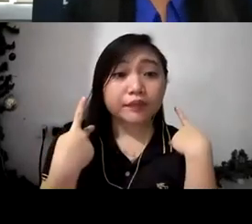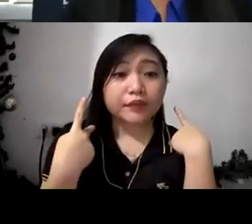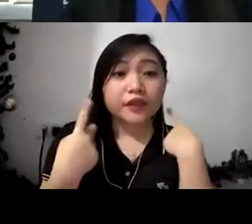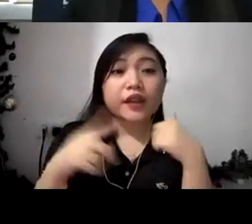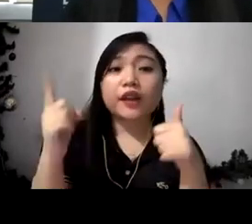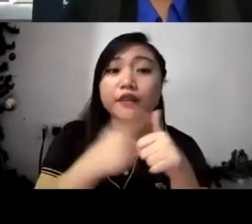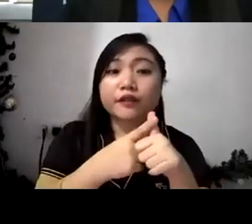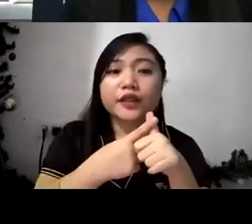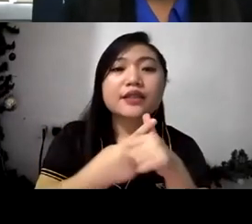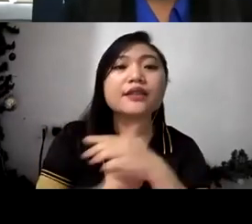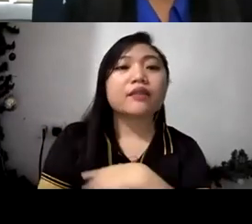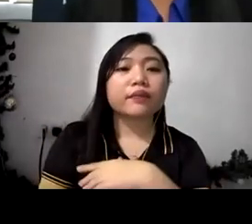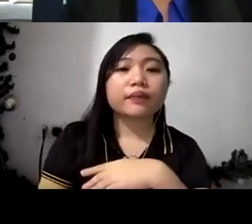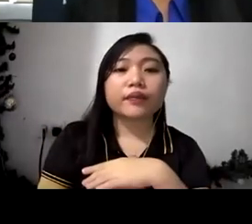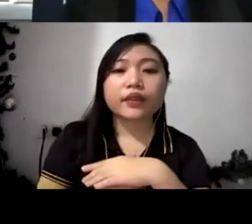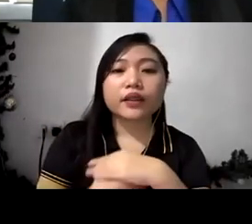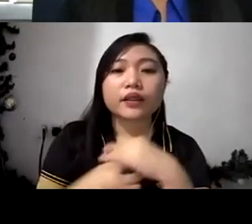session. Okay.